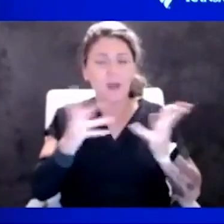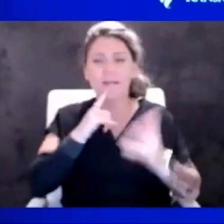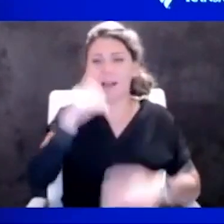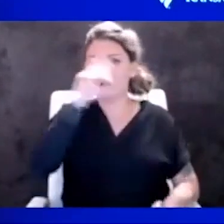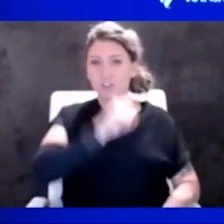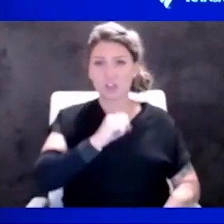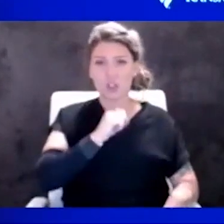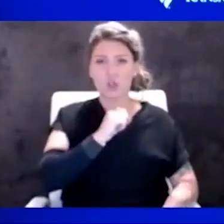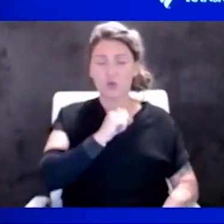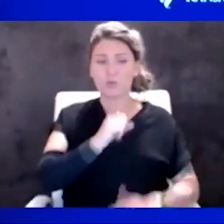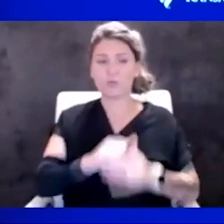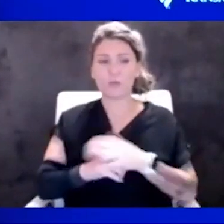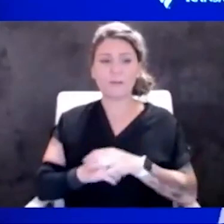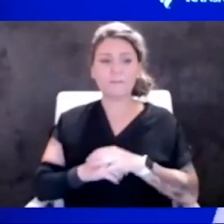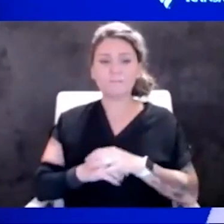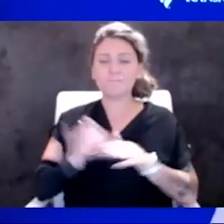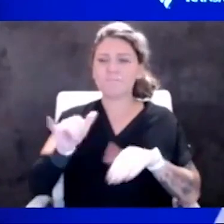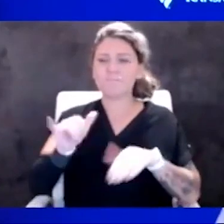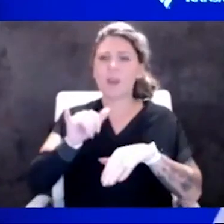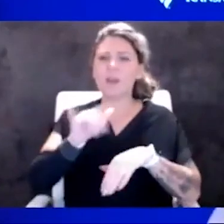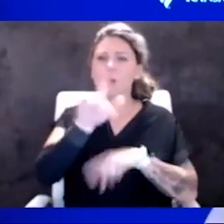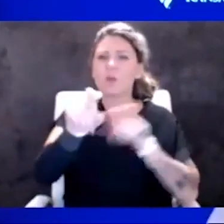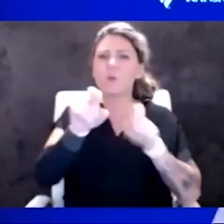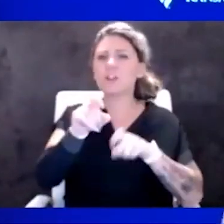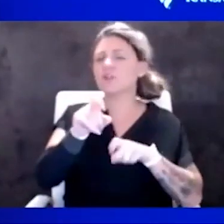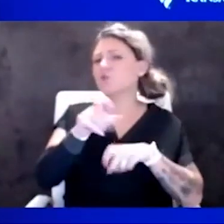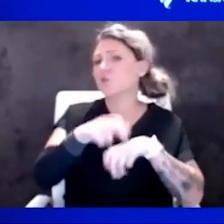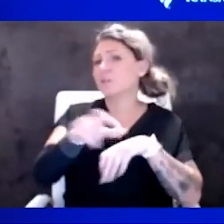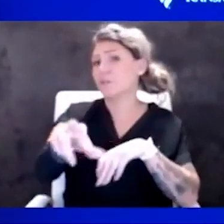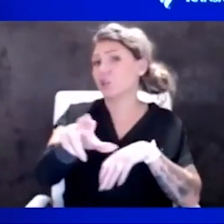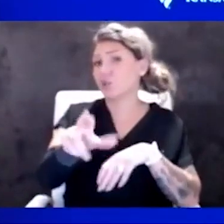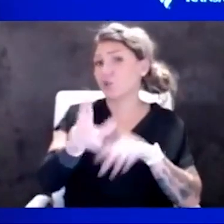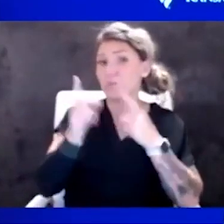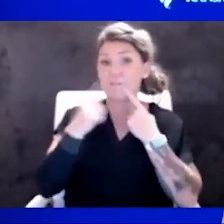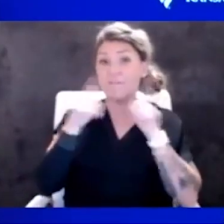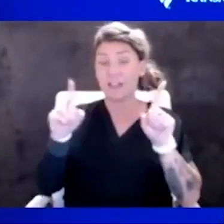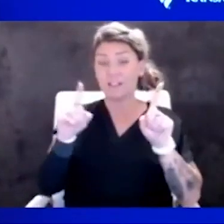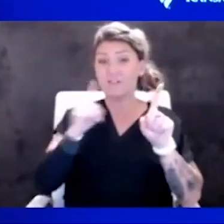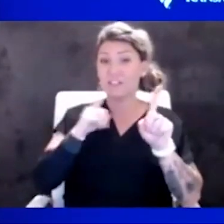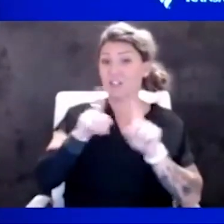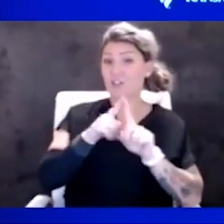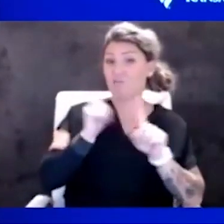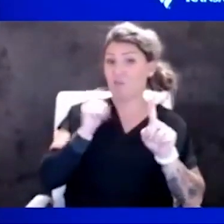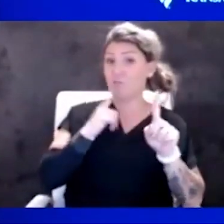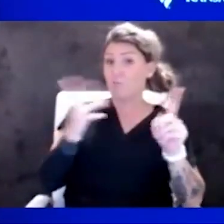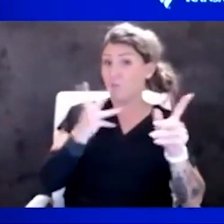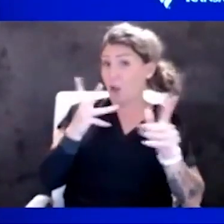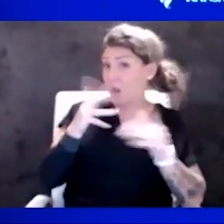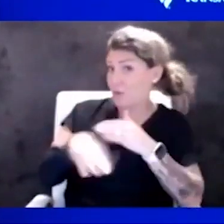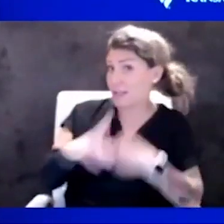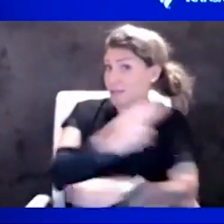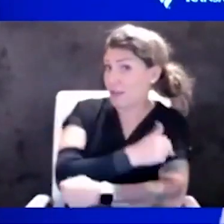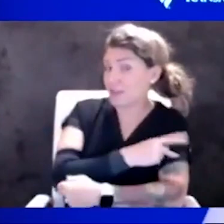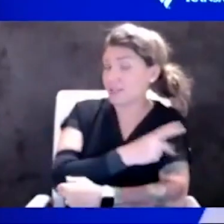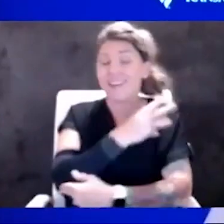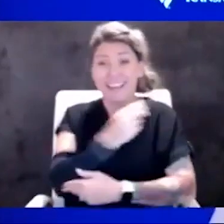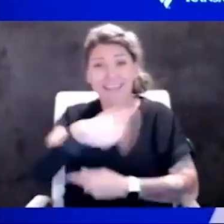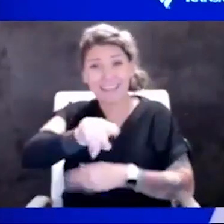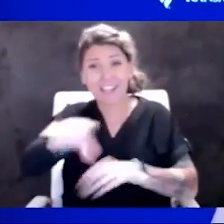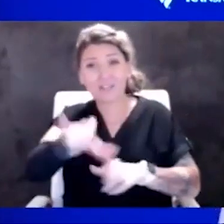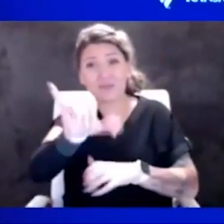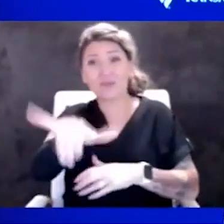it refers to effectiveness at staying out of the hospital and go to the ICU. The vaccines do that, and they continue to do that even months